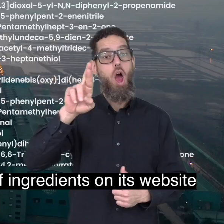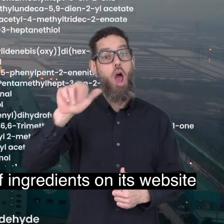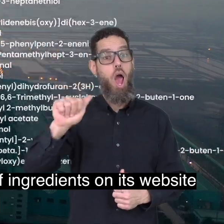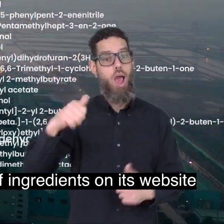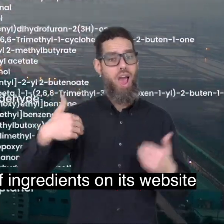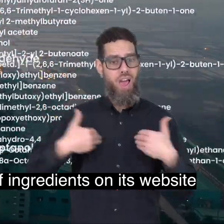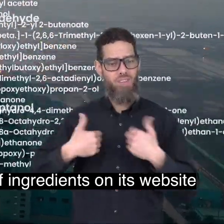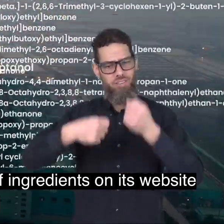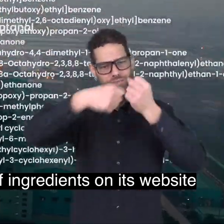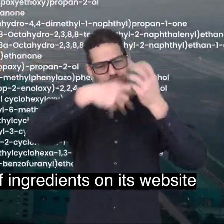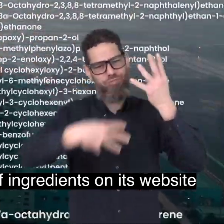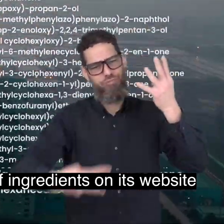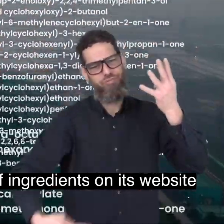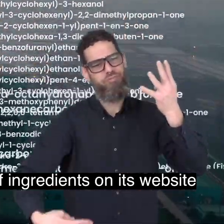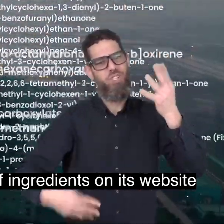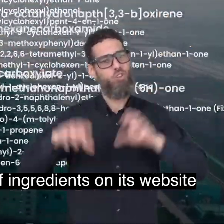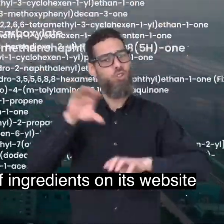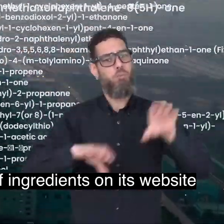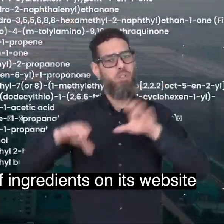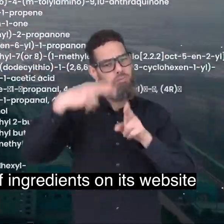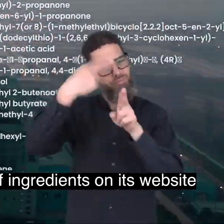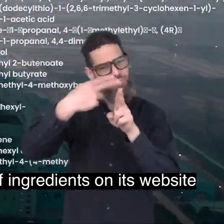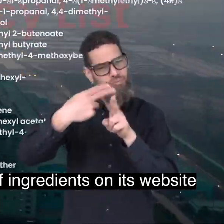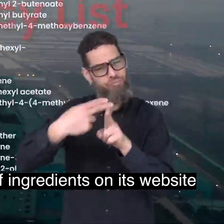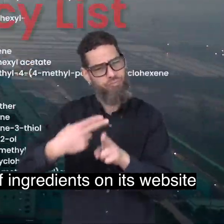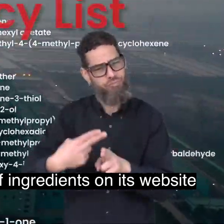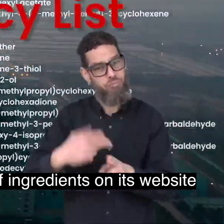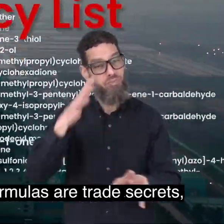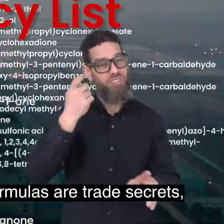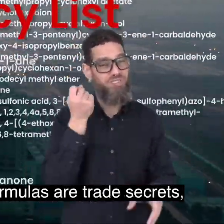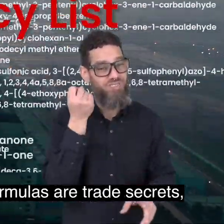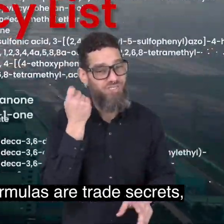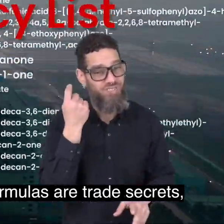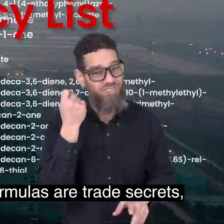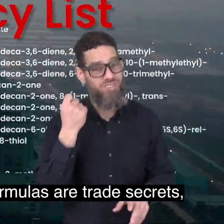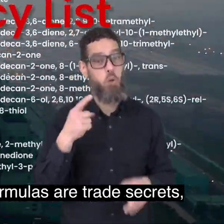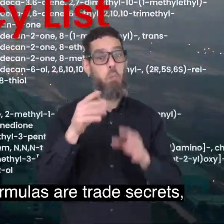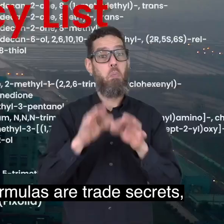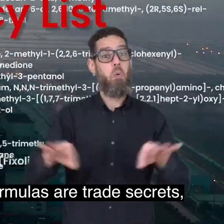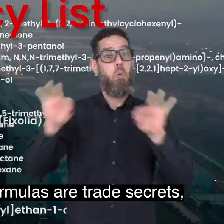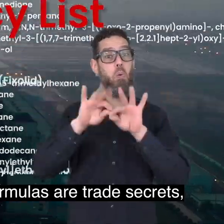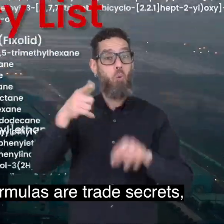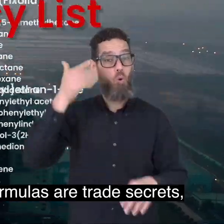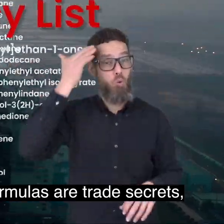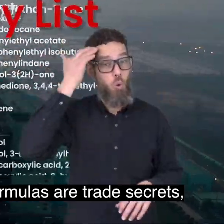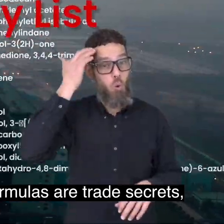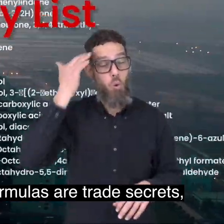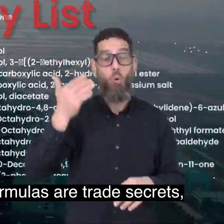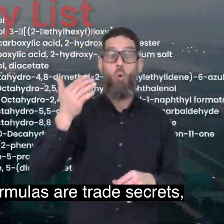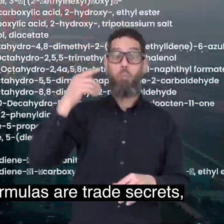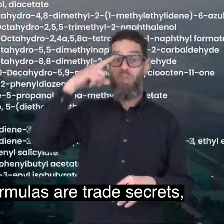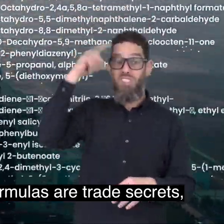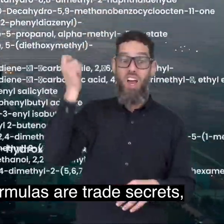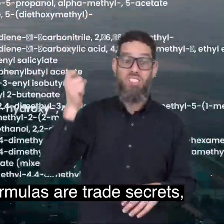IFRA, has a list of ingredients on its website titled the IFRA Transparency List. However, it is